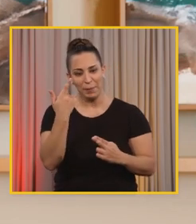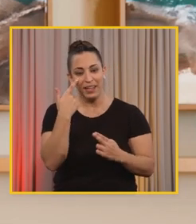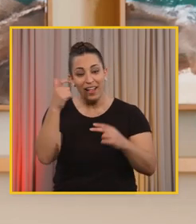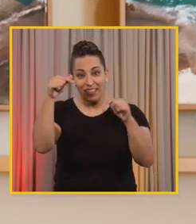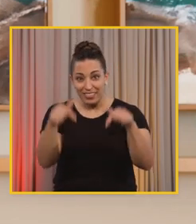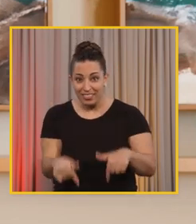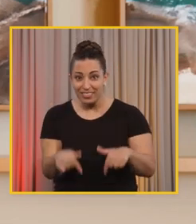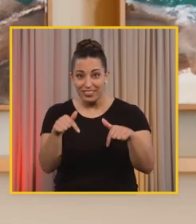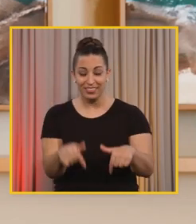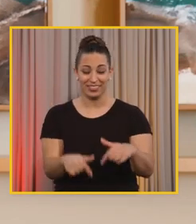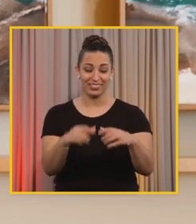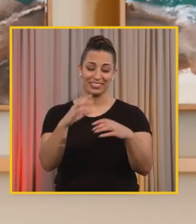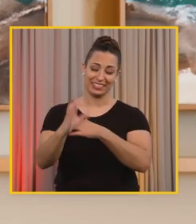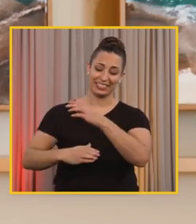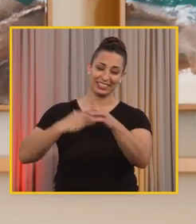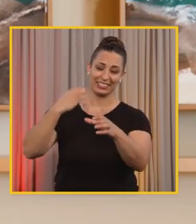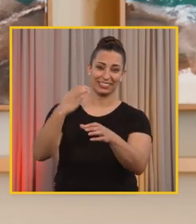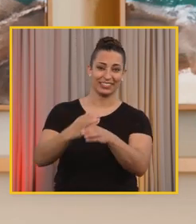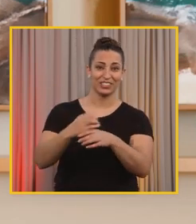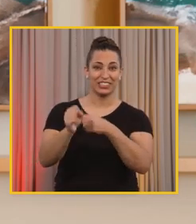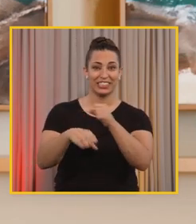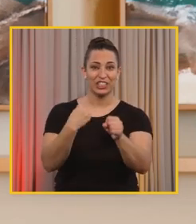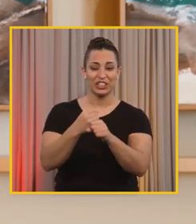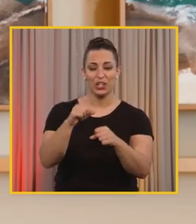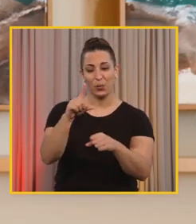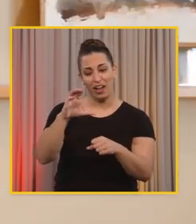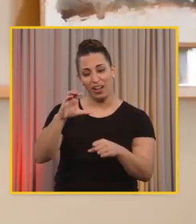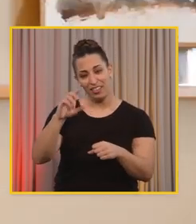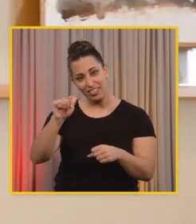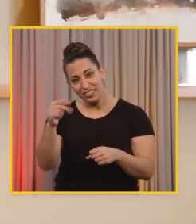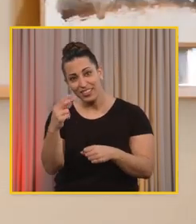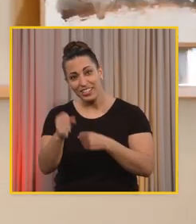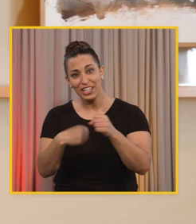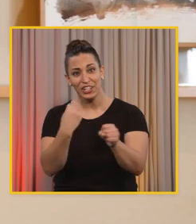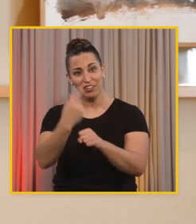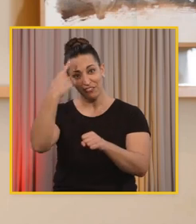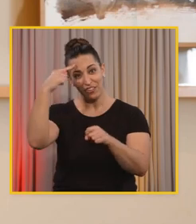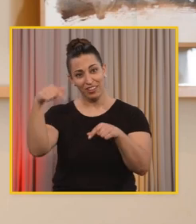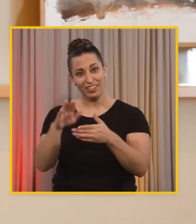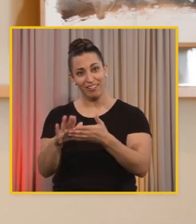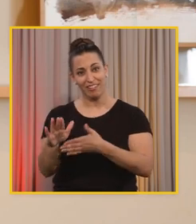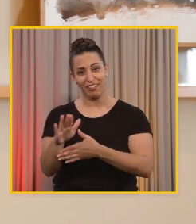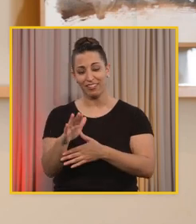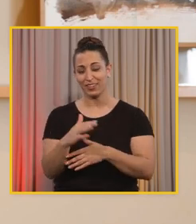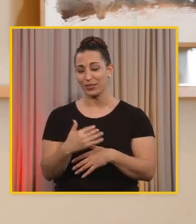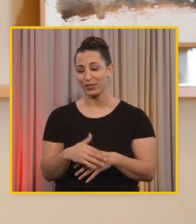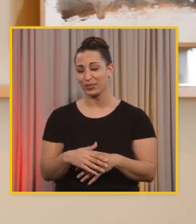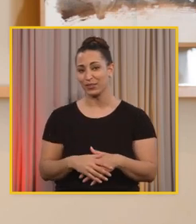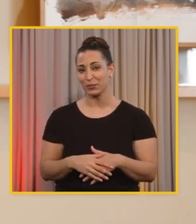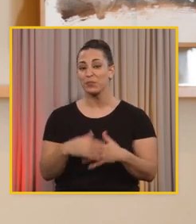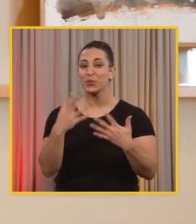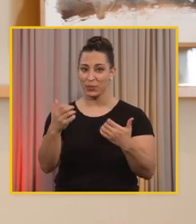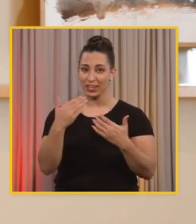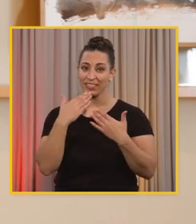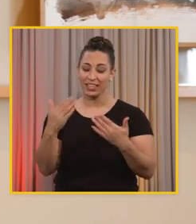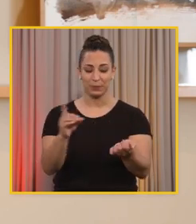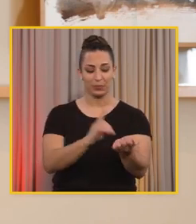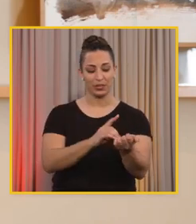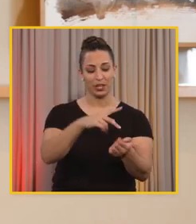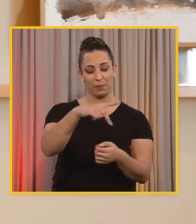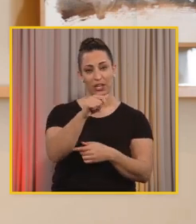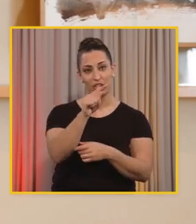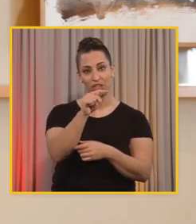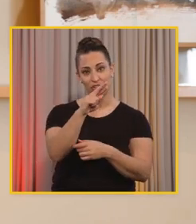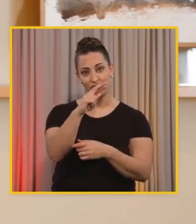the centennial year of the college. I would like to thank Dr. Patricia